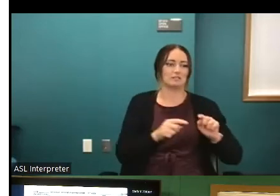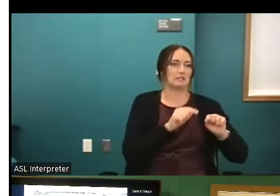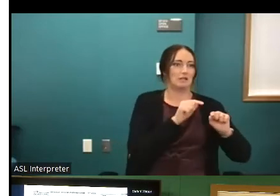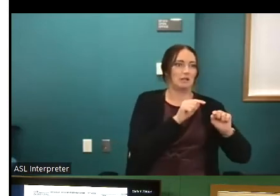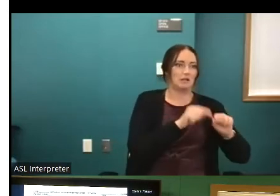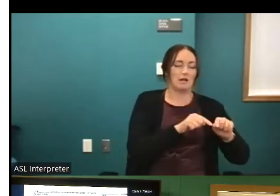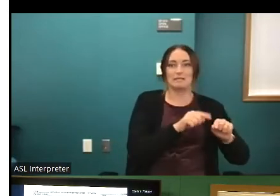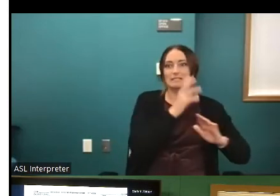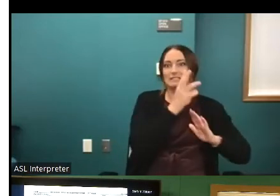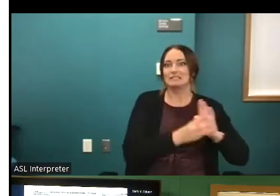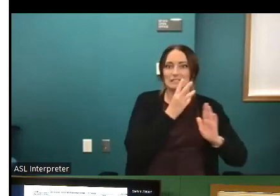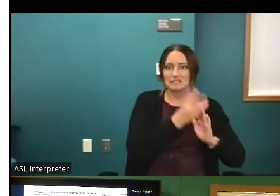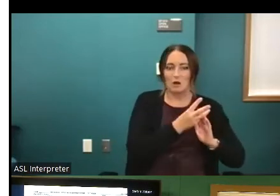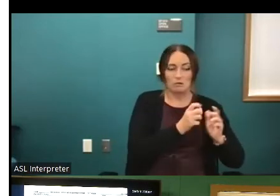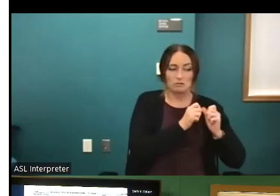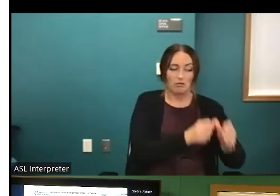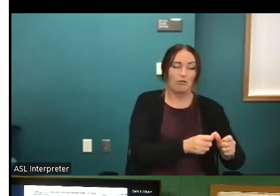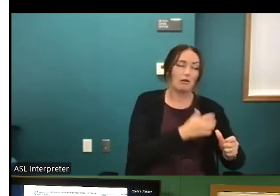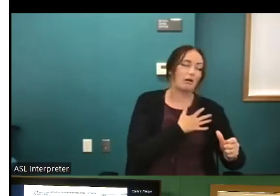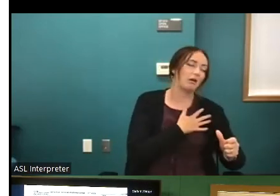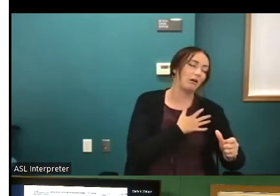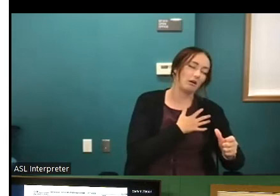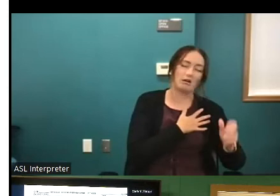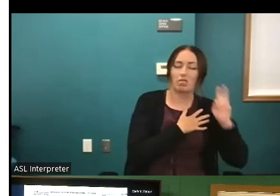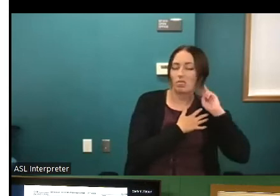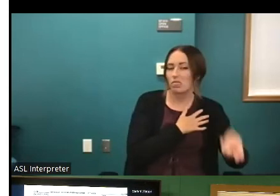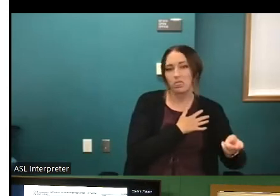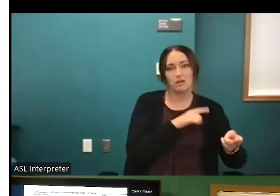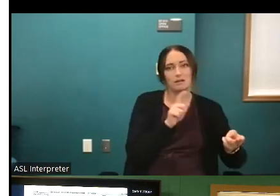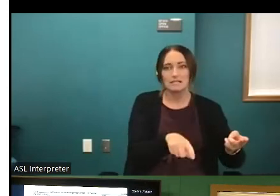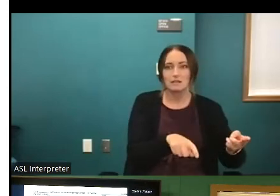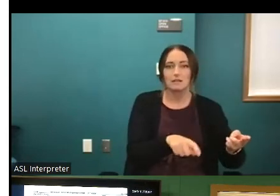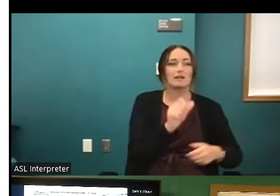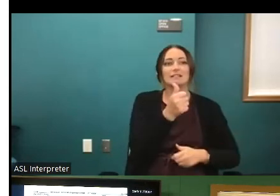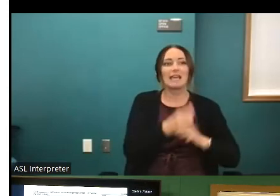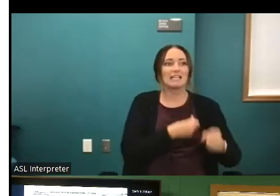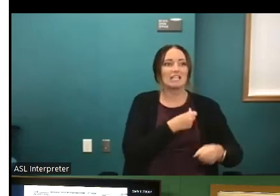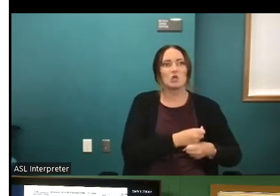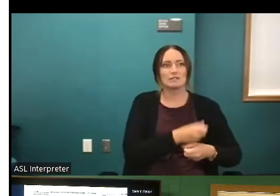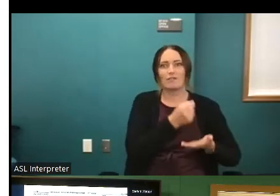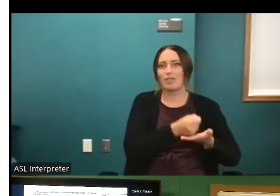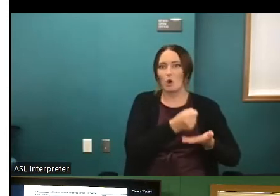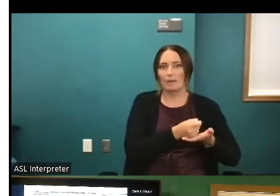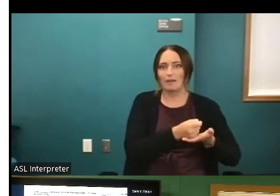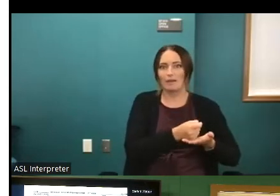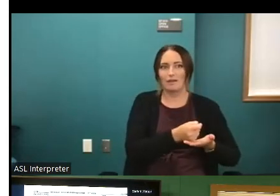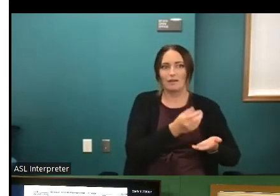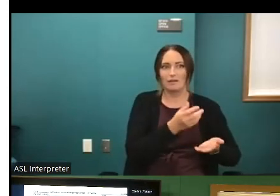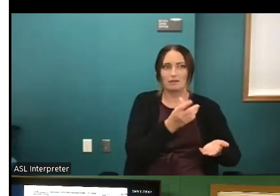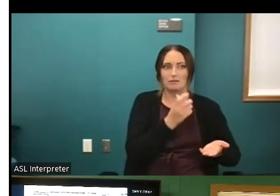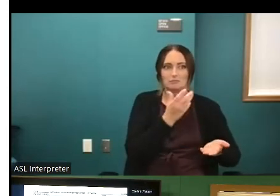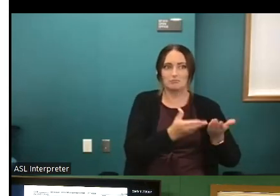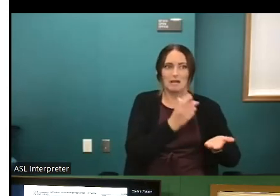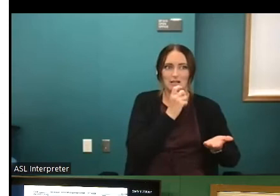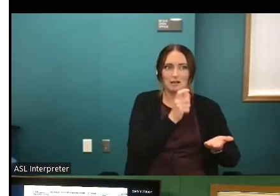after 6 hours that 10 years of therapy may not get him where he needs to be, but a kid that wears 1